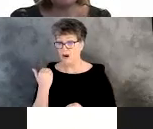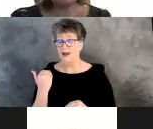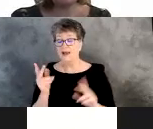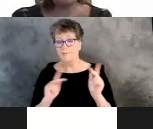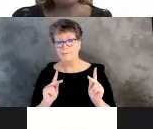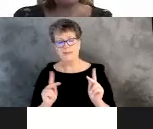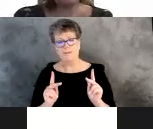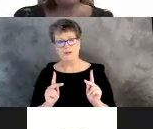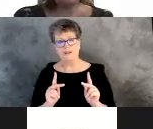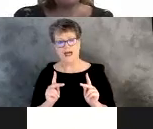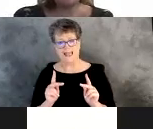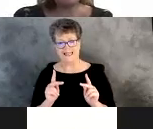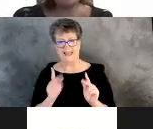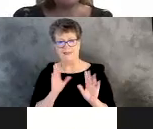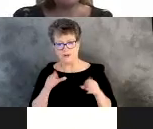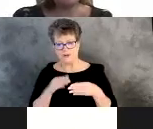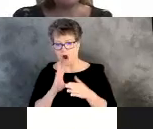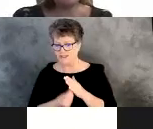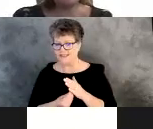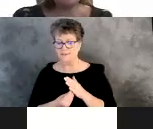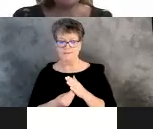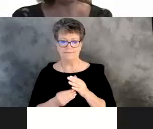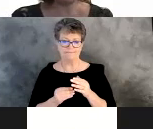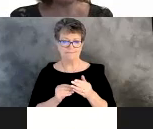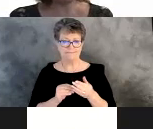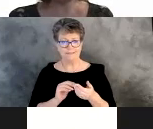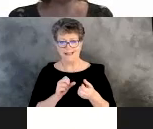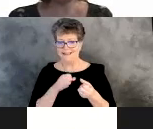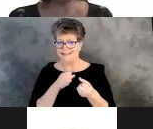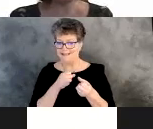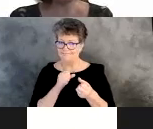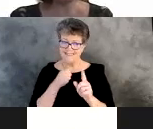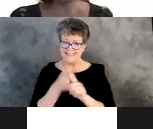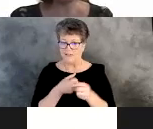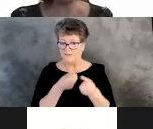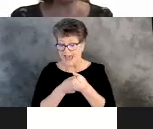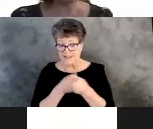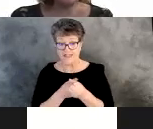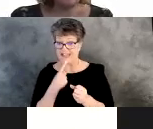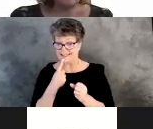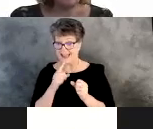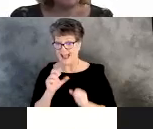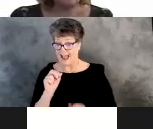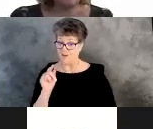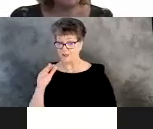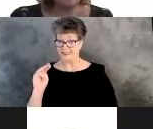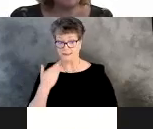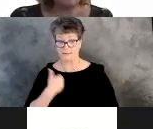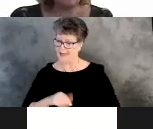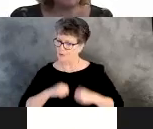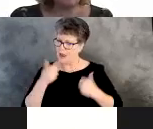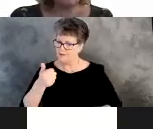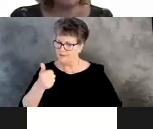the autism self-advocacy movement, they say that I'm autistic, and they're proud of themselves. And